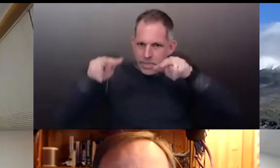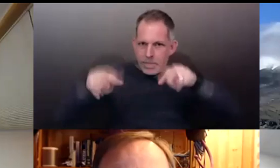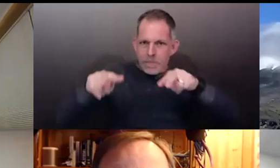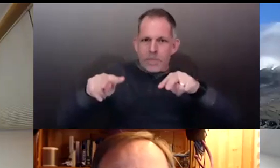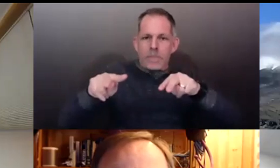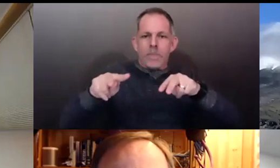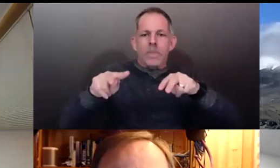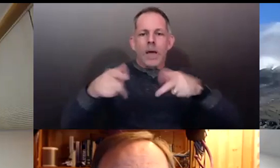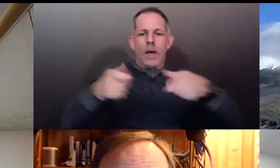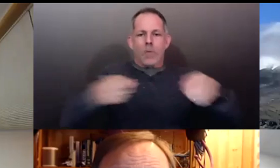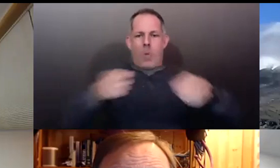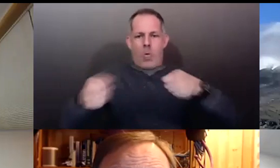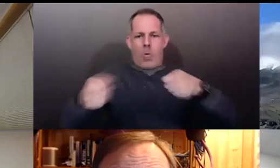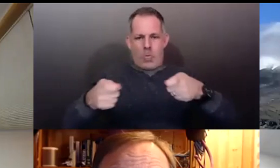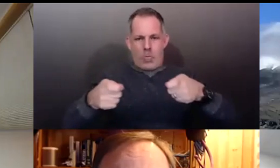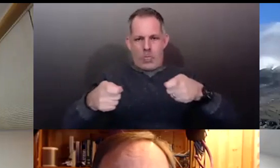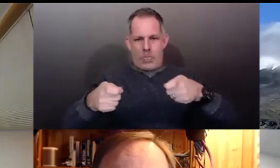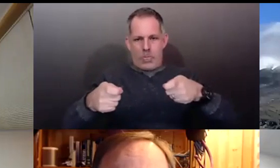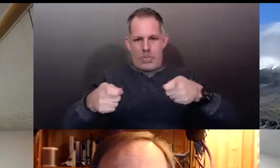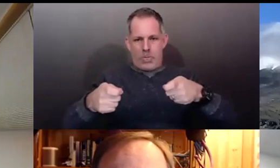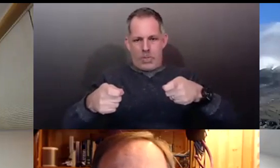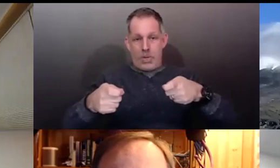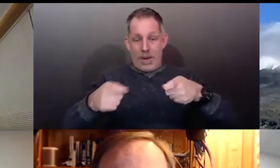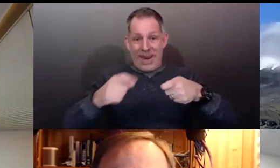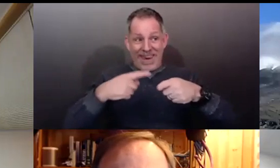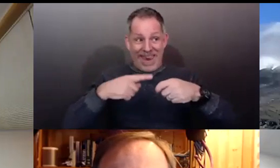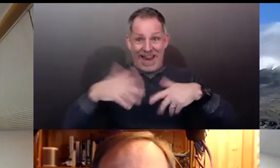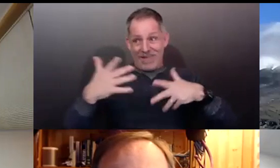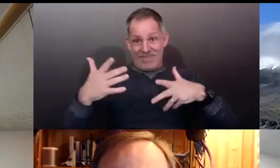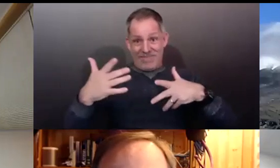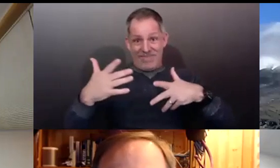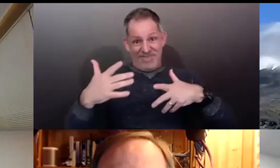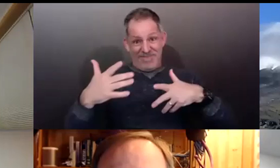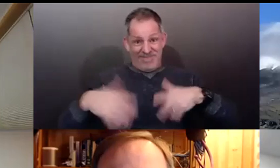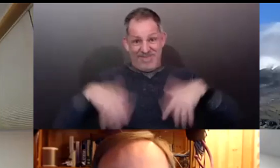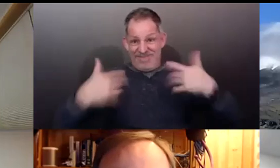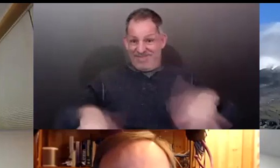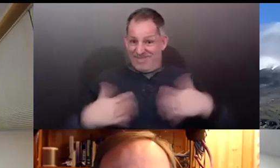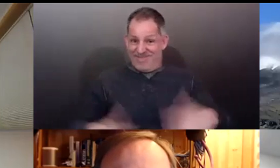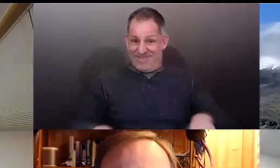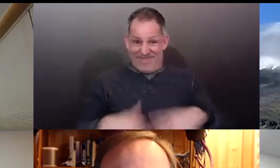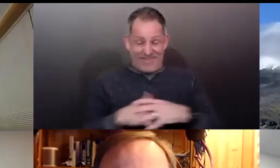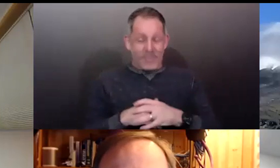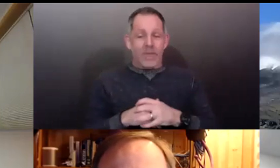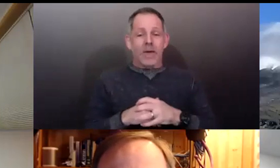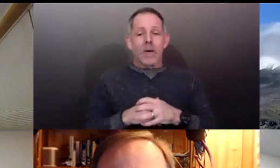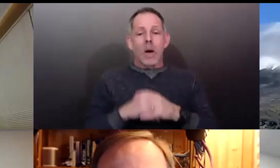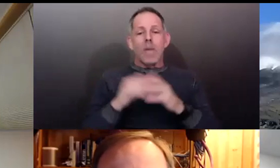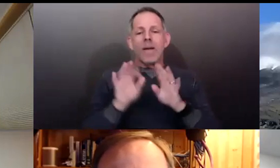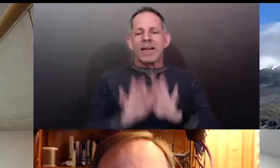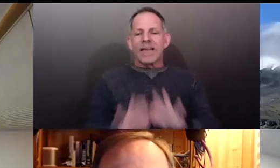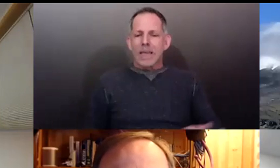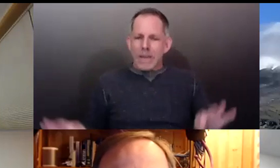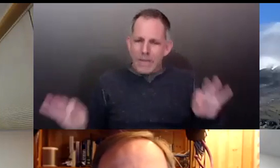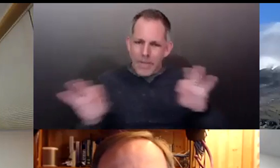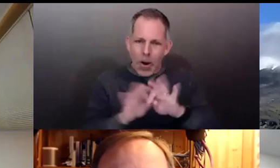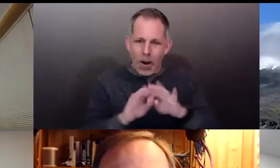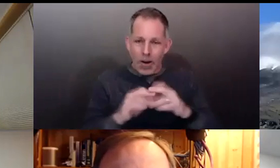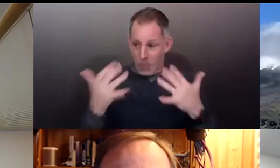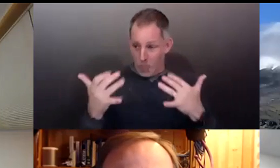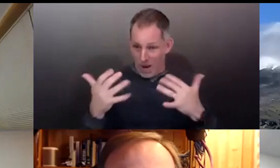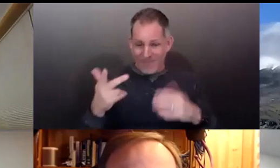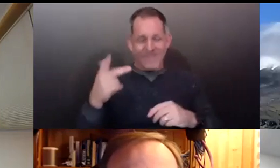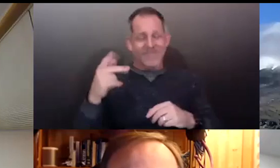And we just have to be patient and wait till we get our vaccine and get through this thing. But if we